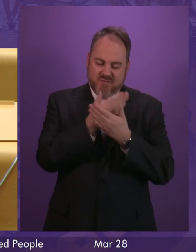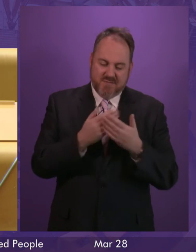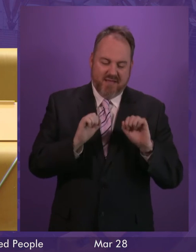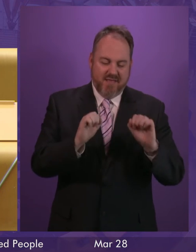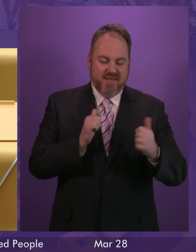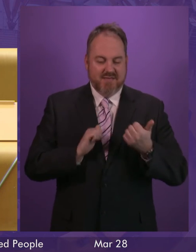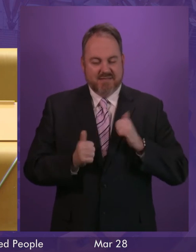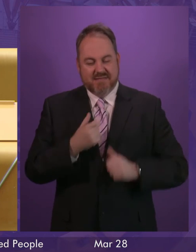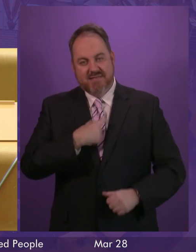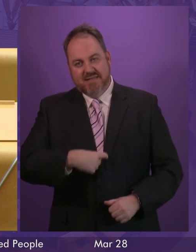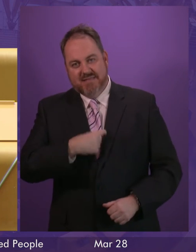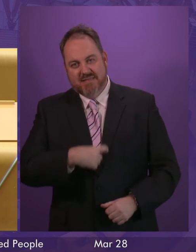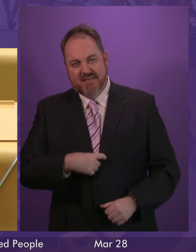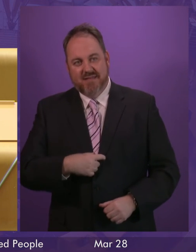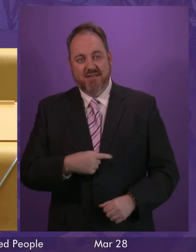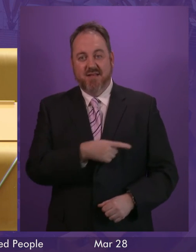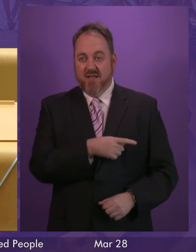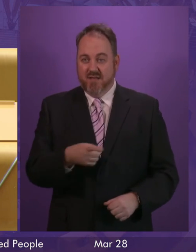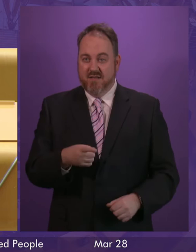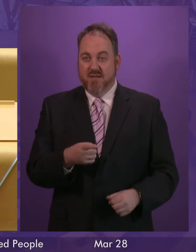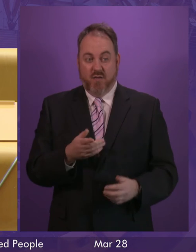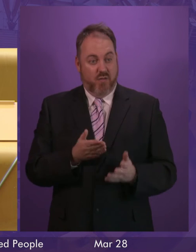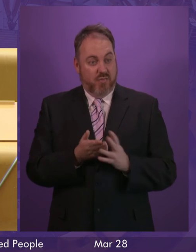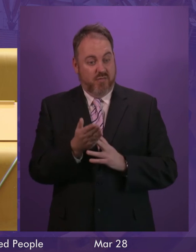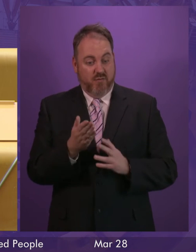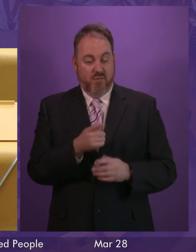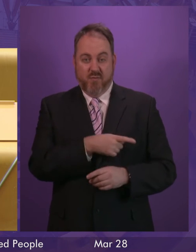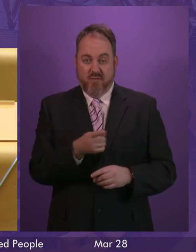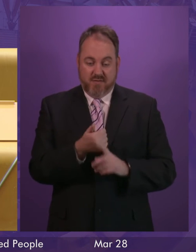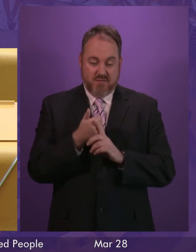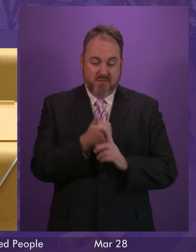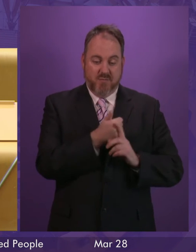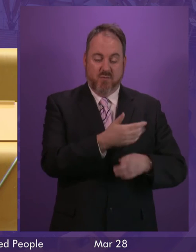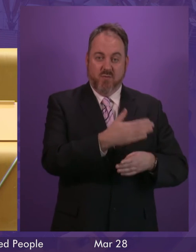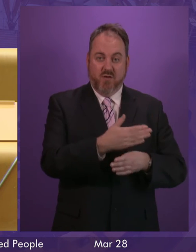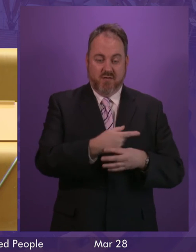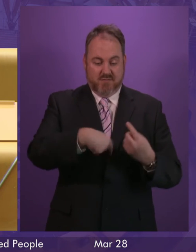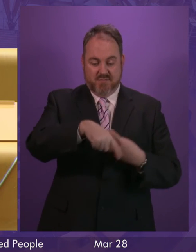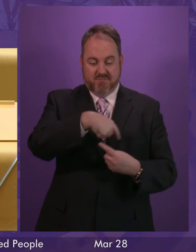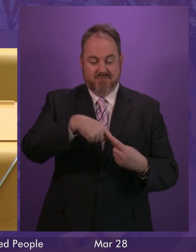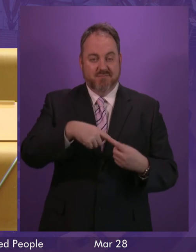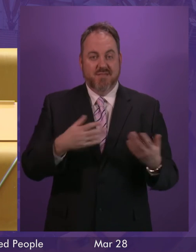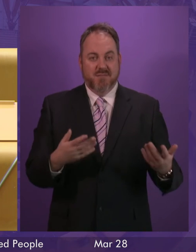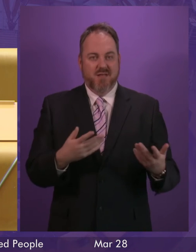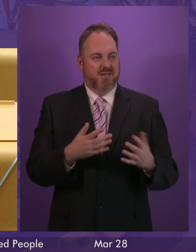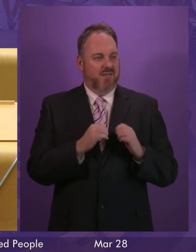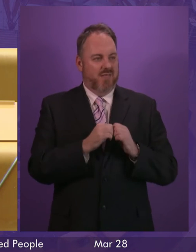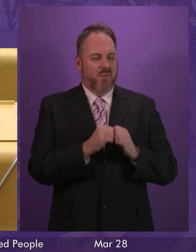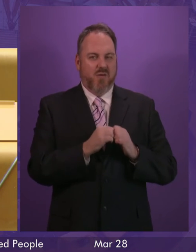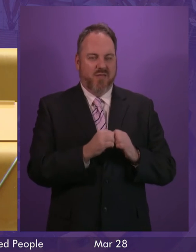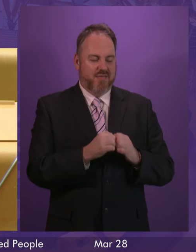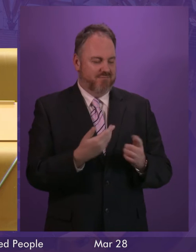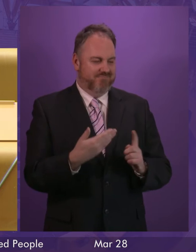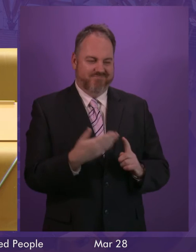respect at their core, these posts contribute directly to the Fairer Scotland Action Plan, yet their worth is simply not